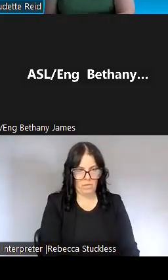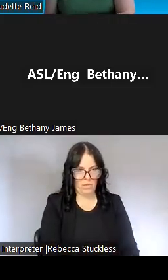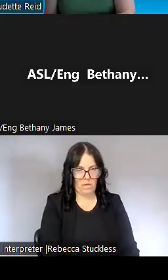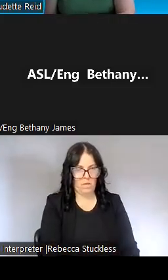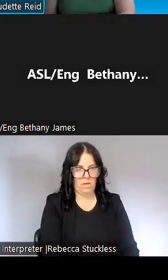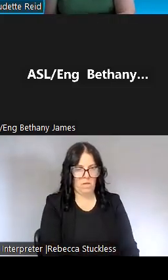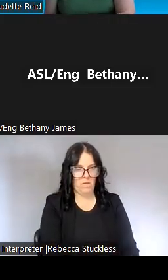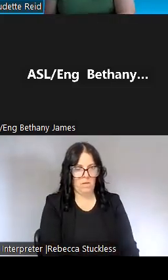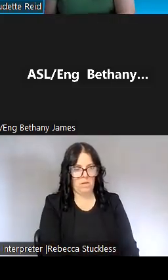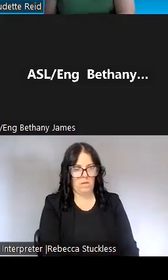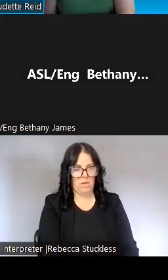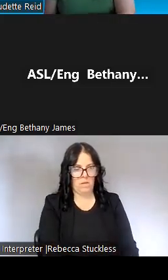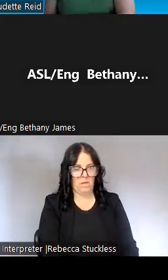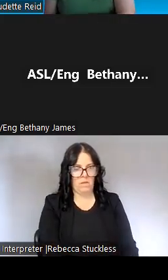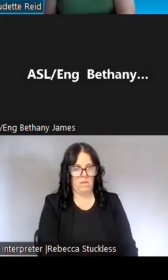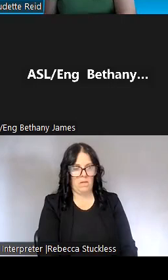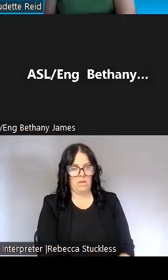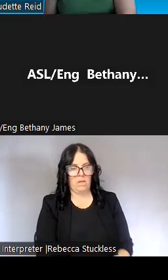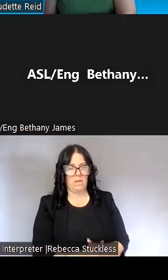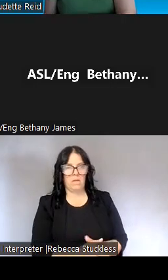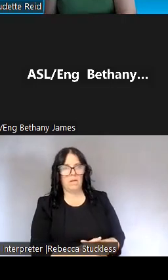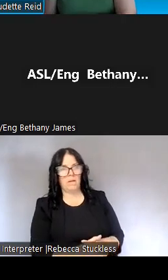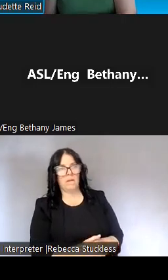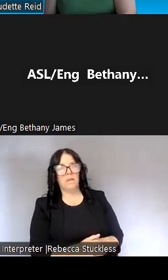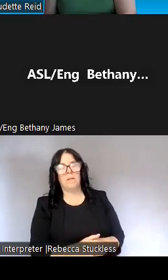symbols, things that they really need to be able to see.